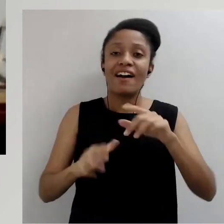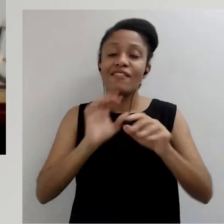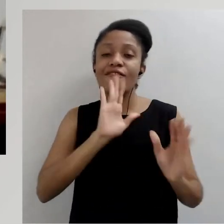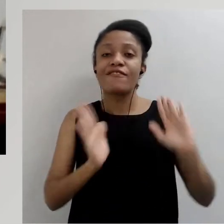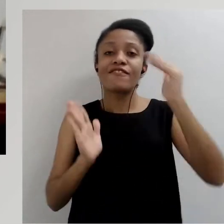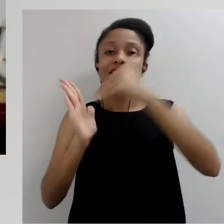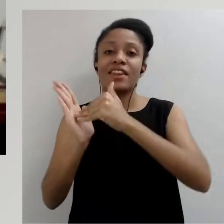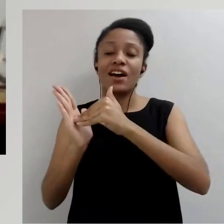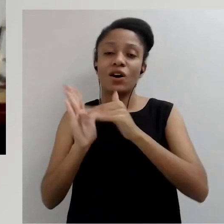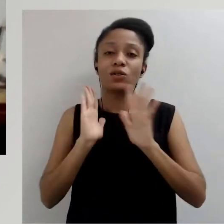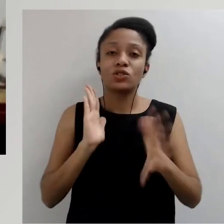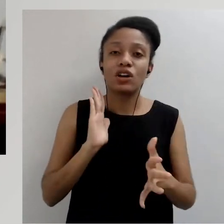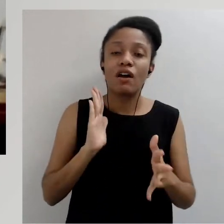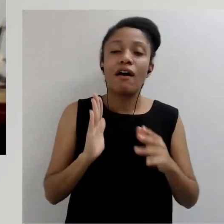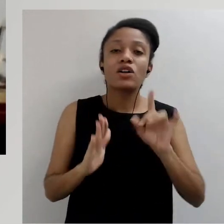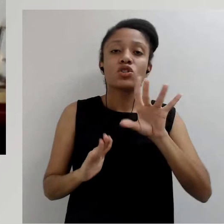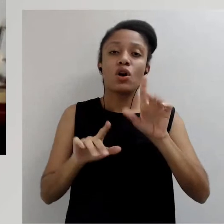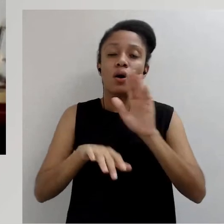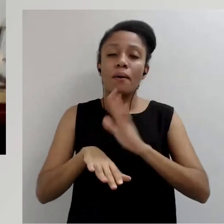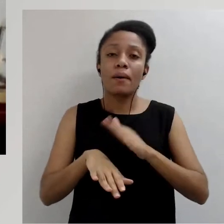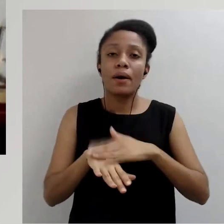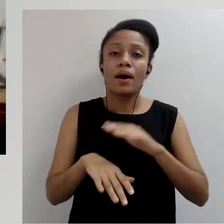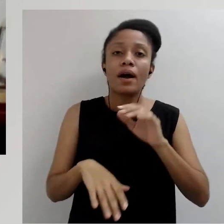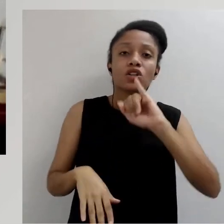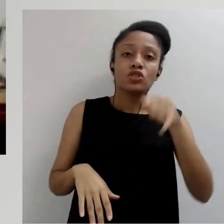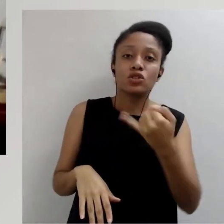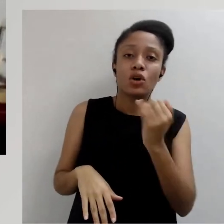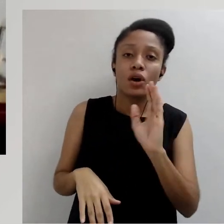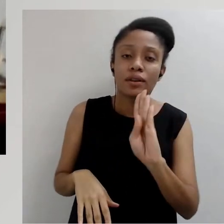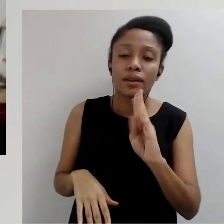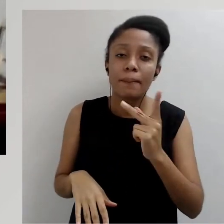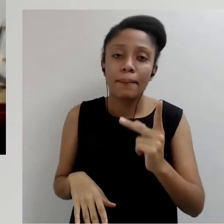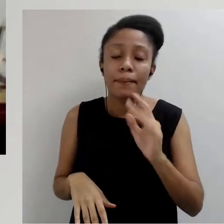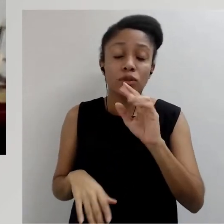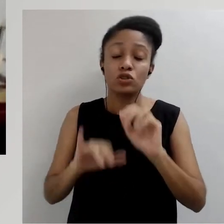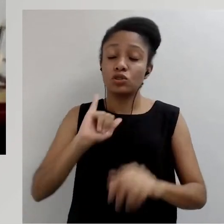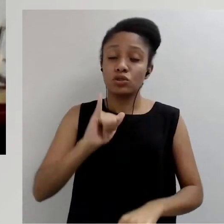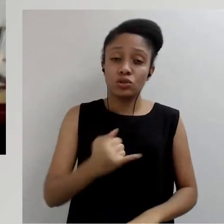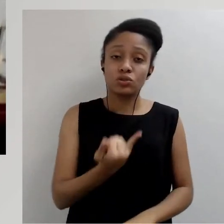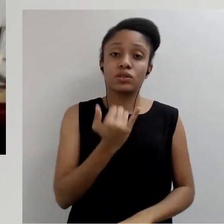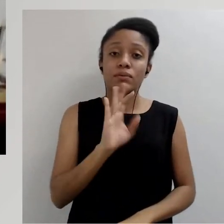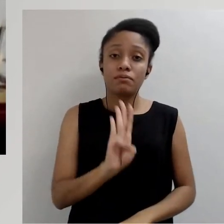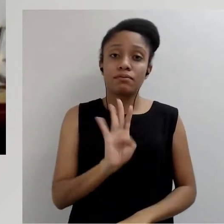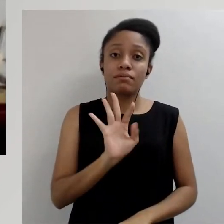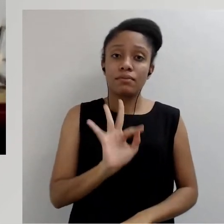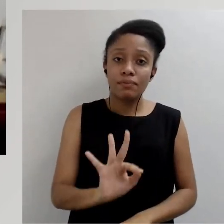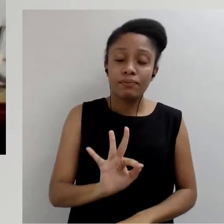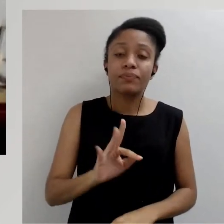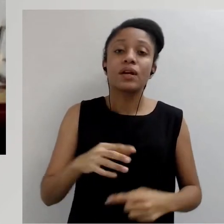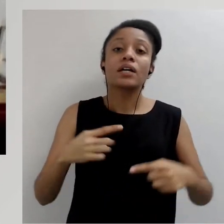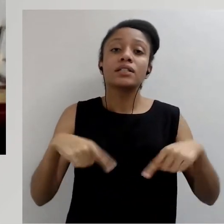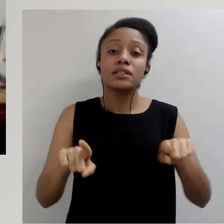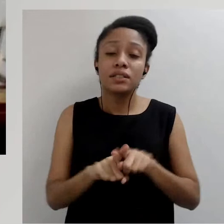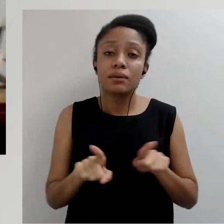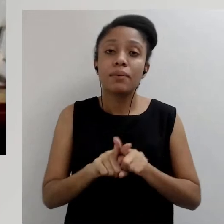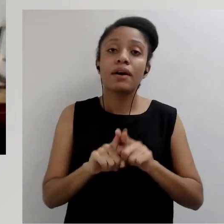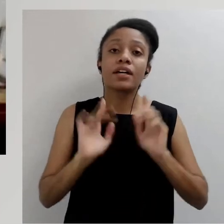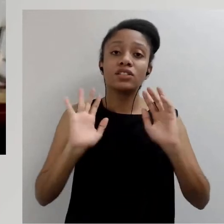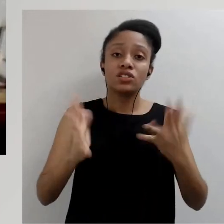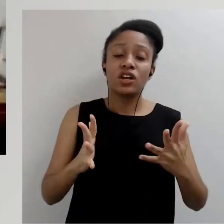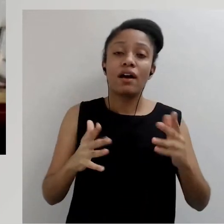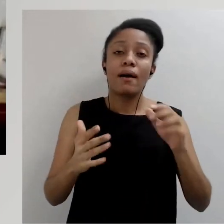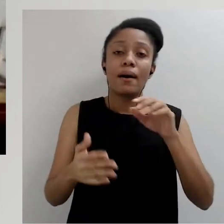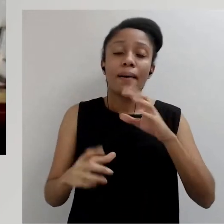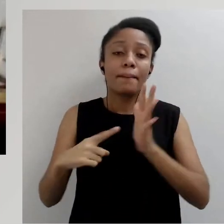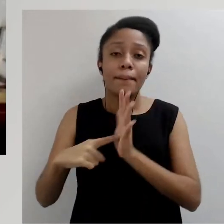you see everything is in the machine in the end with a JDF in the final format